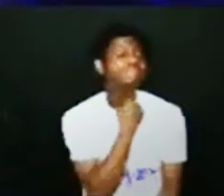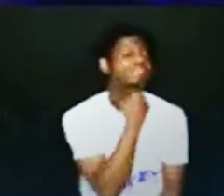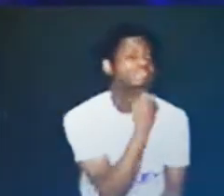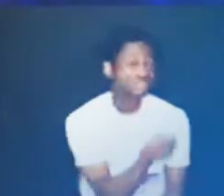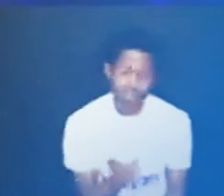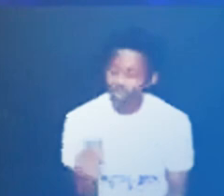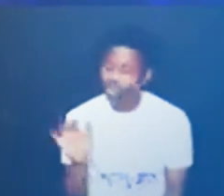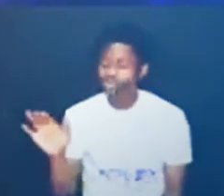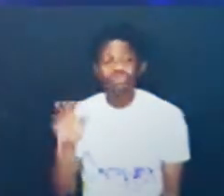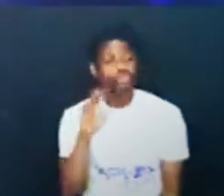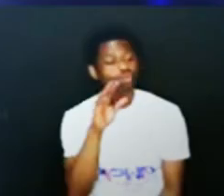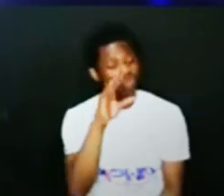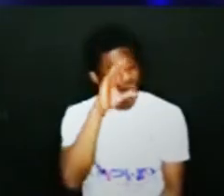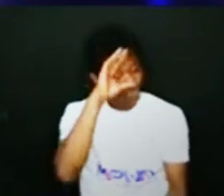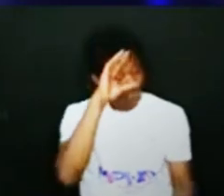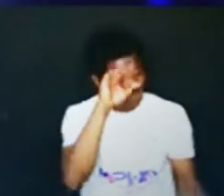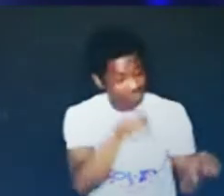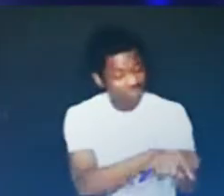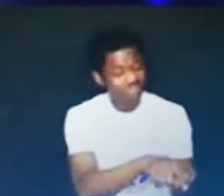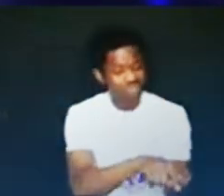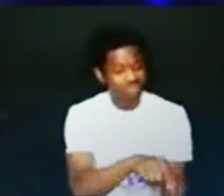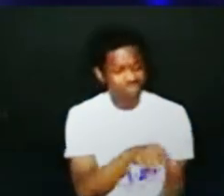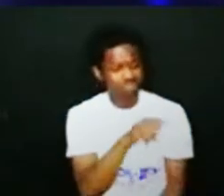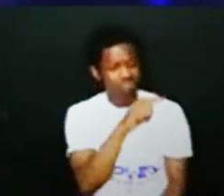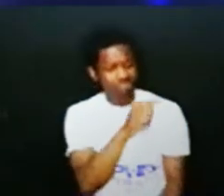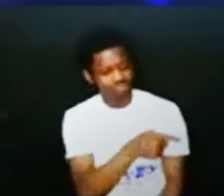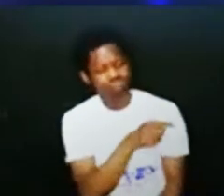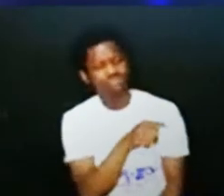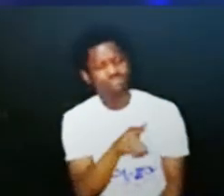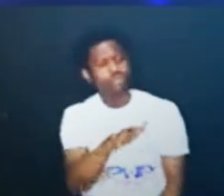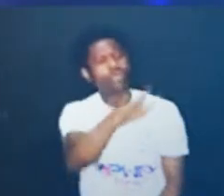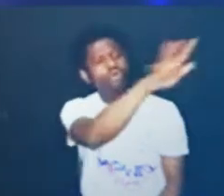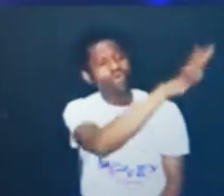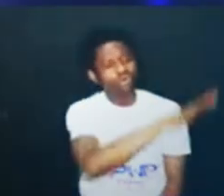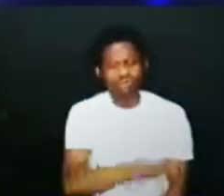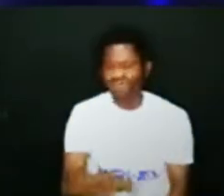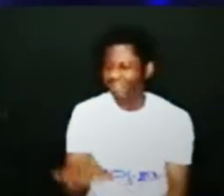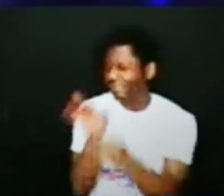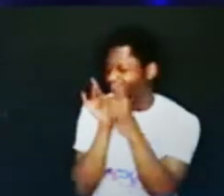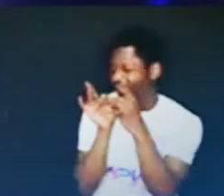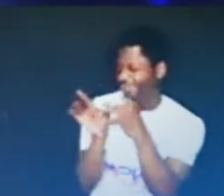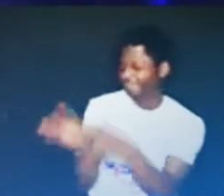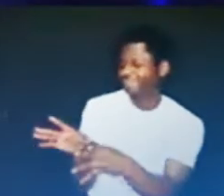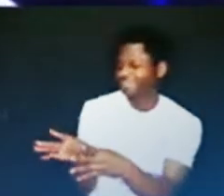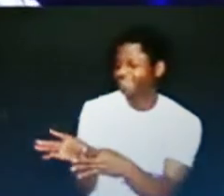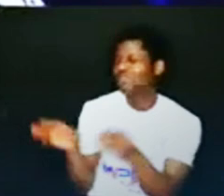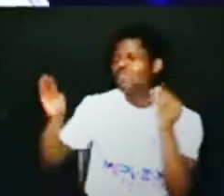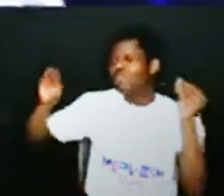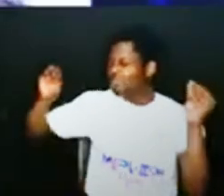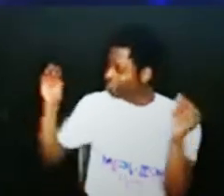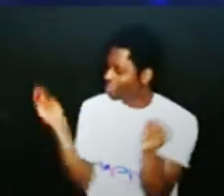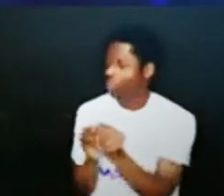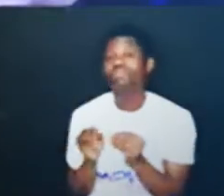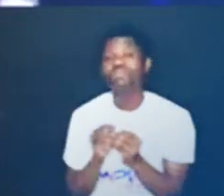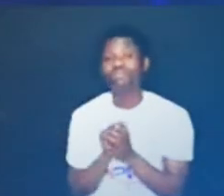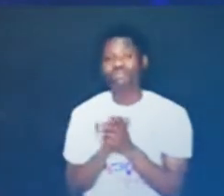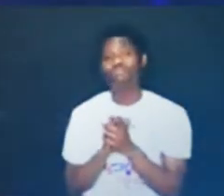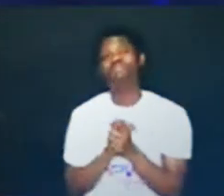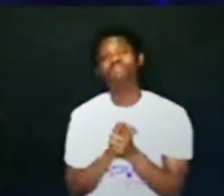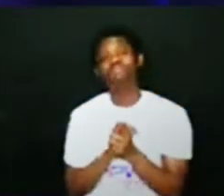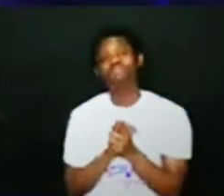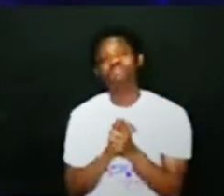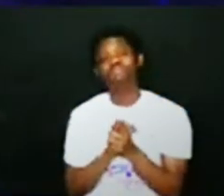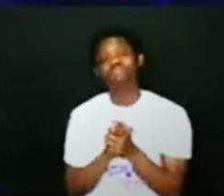comma, they hated him. Now all the more. What that means is that there was some